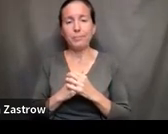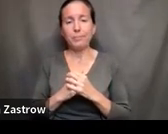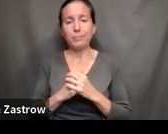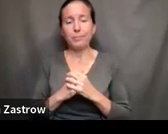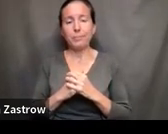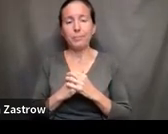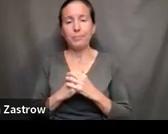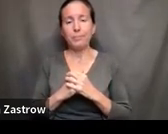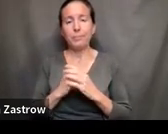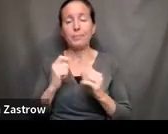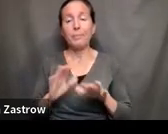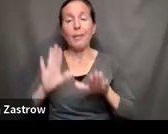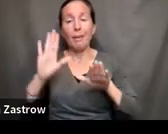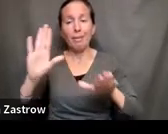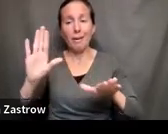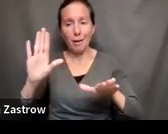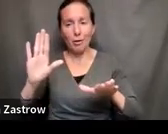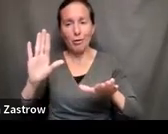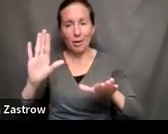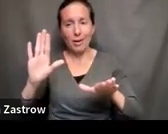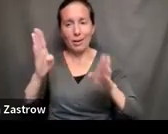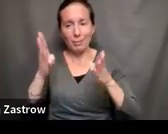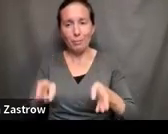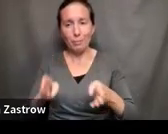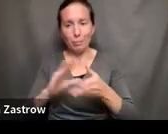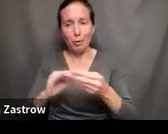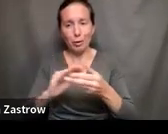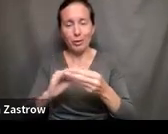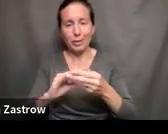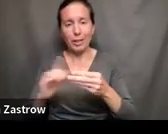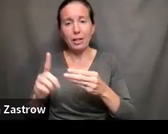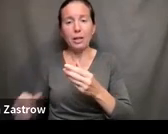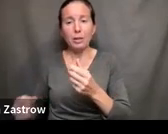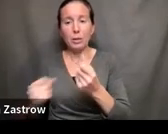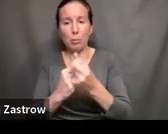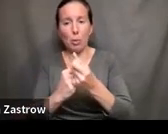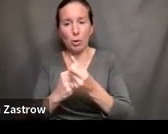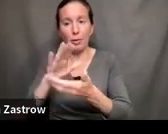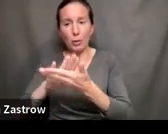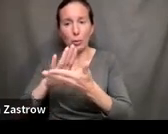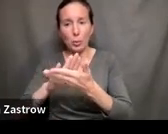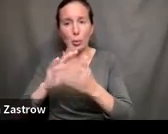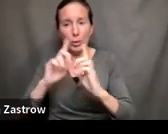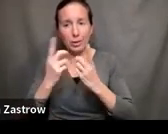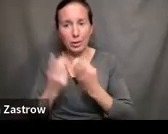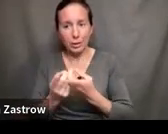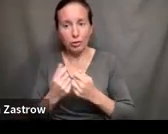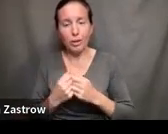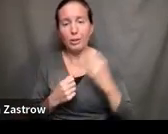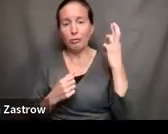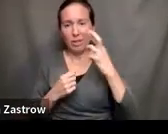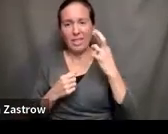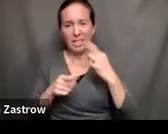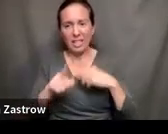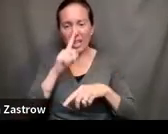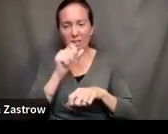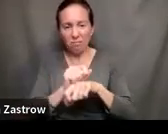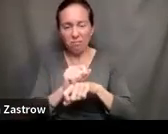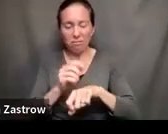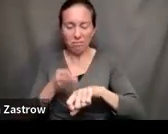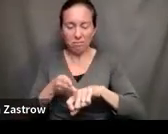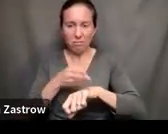the hearing officer found in favor of the school district because merely more than de minimis. So